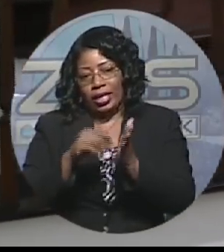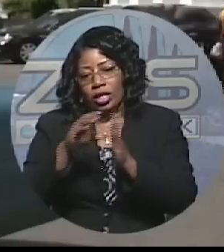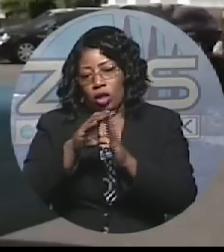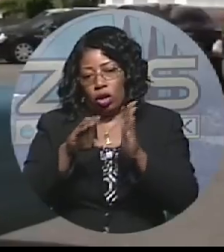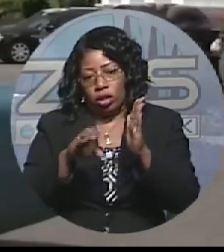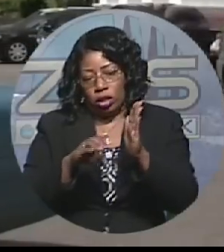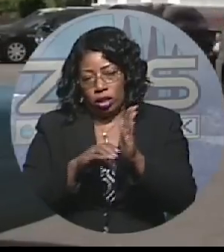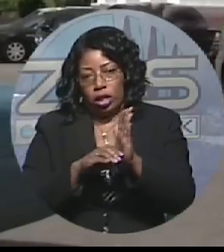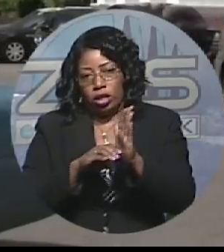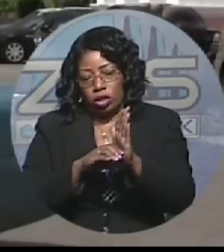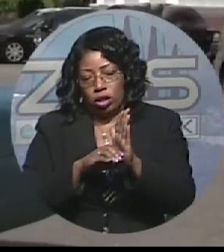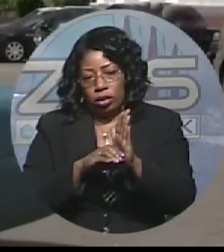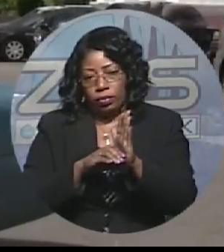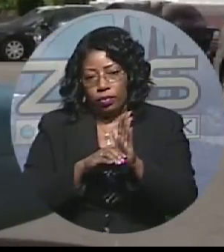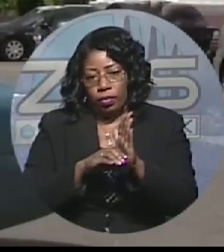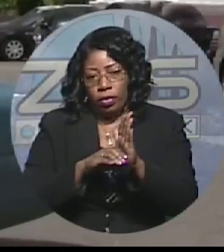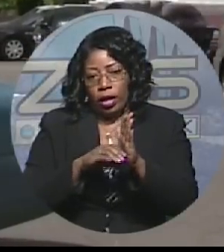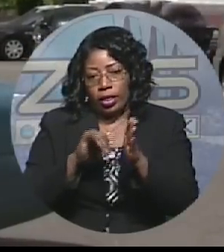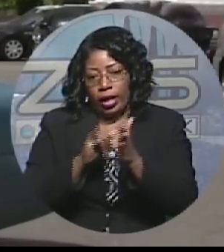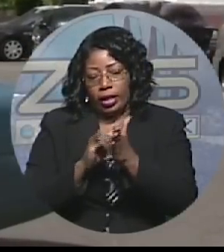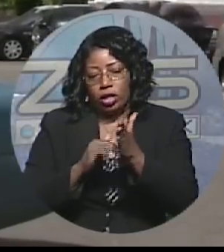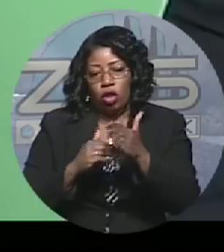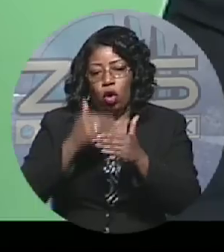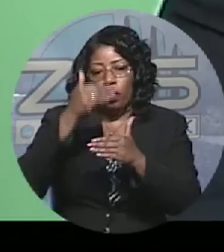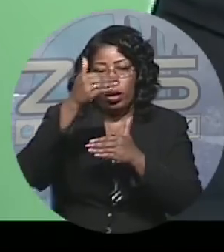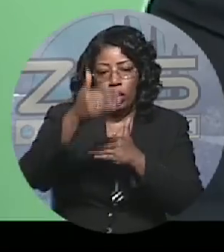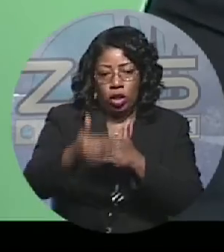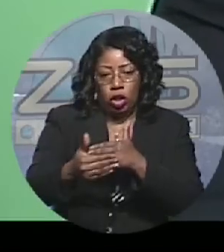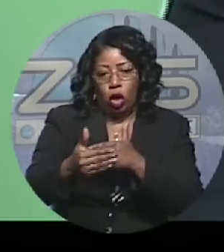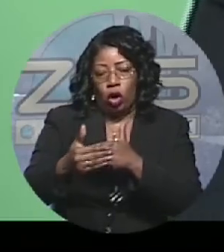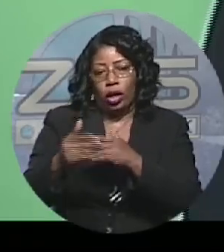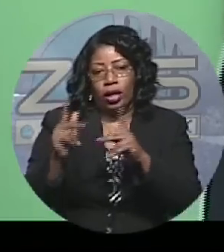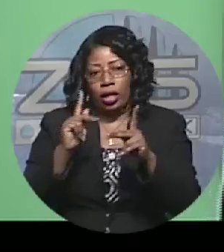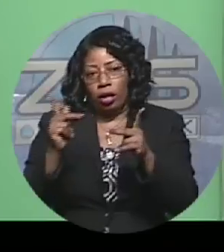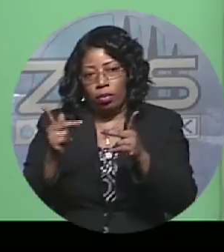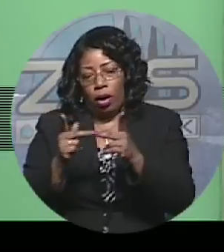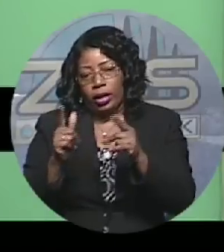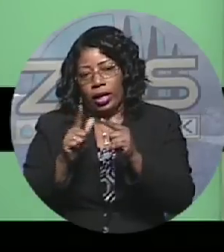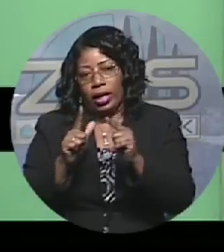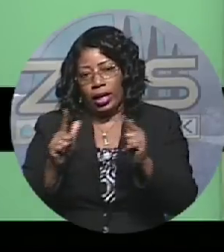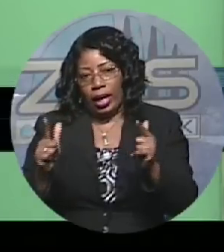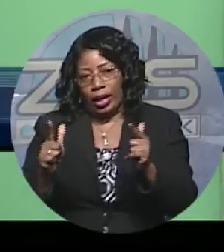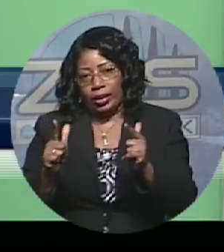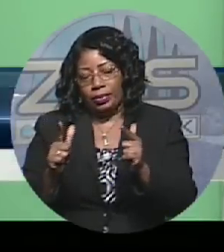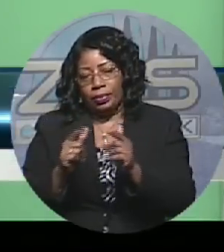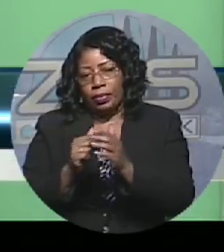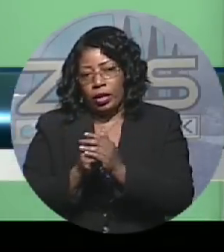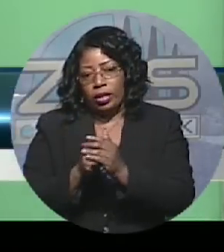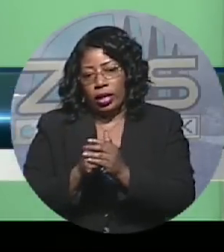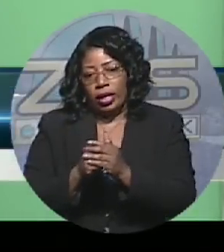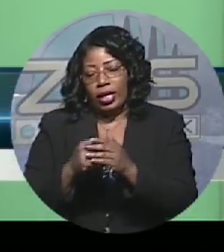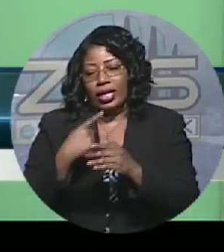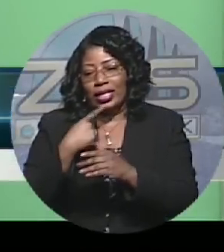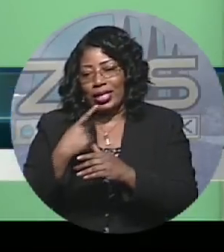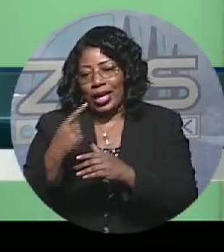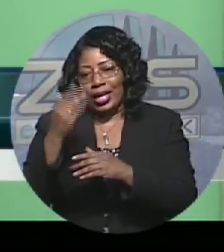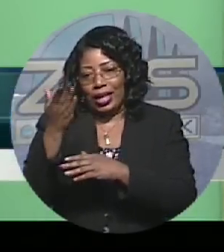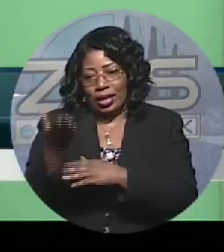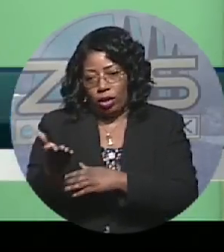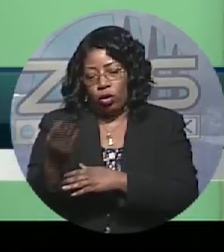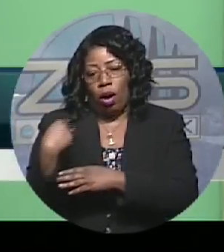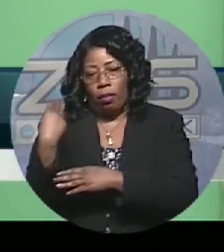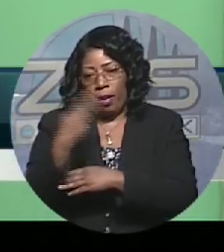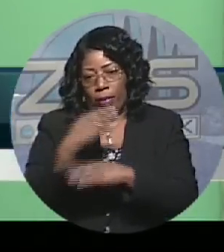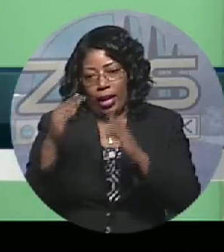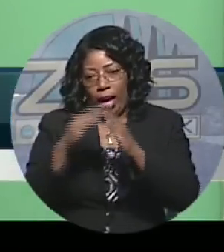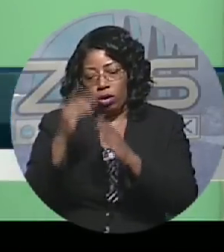constitutional crisis that should go beyond party lines. If that judge can say to a member of this House, you may not say that, that